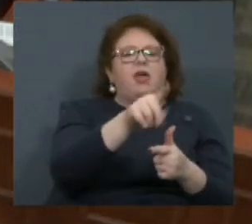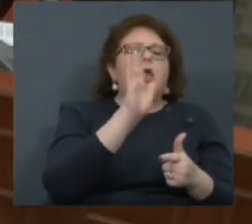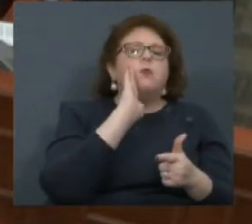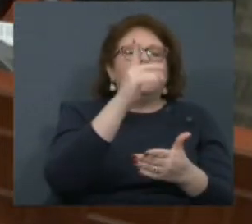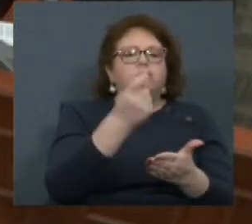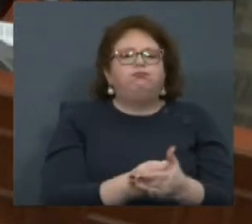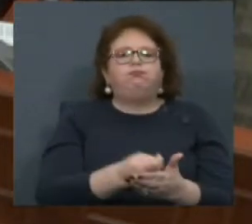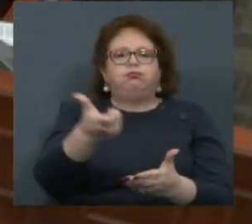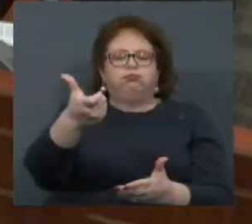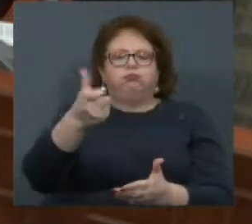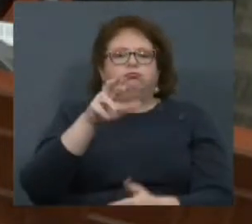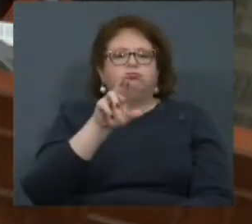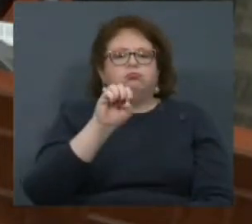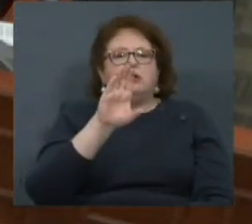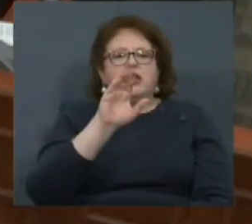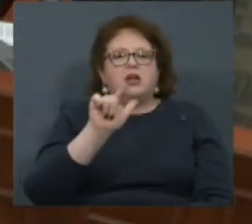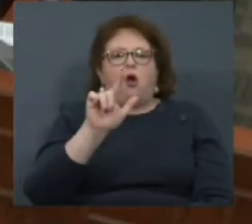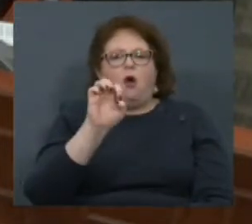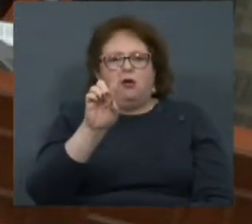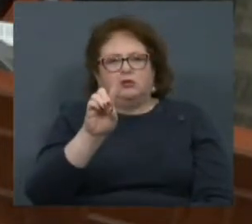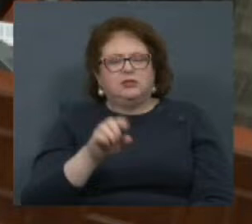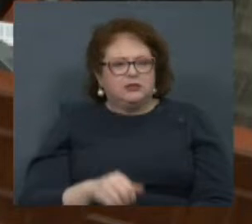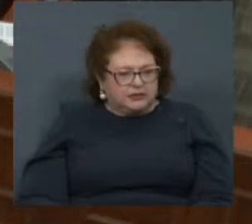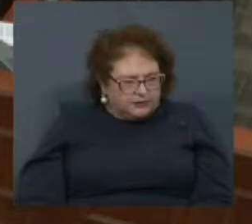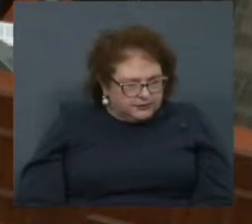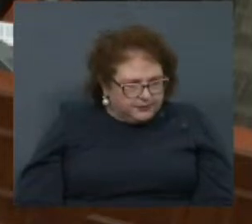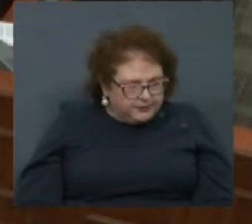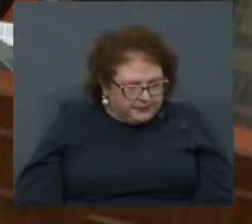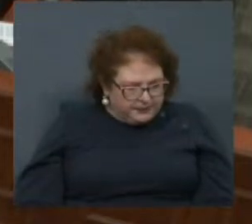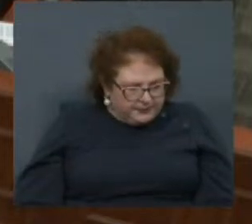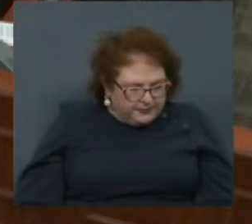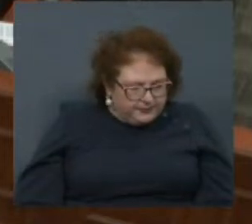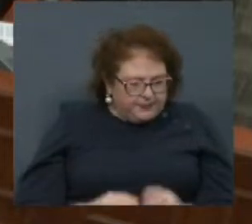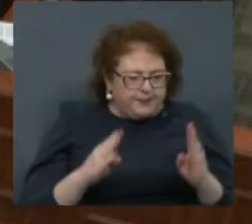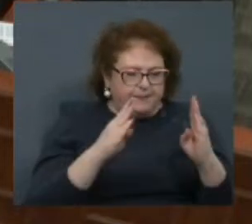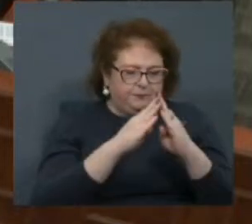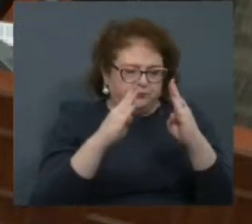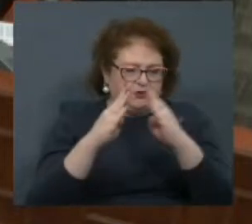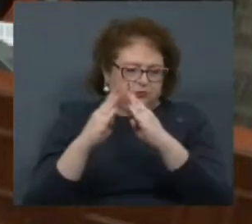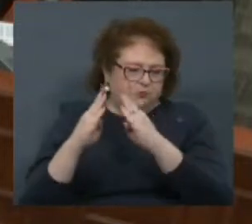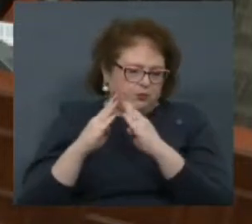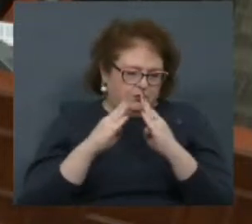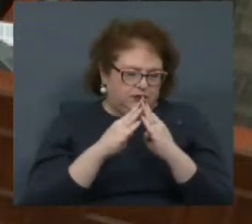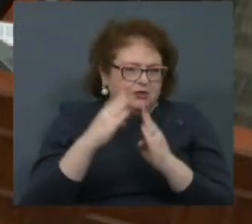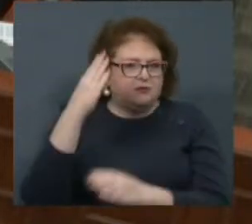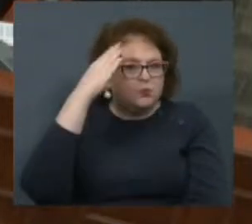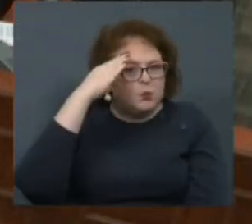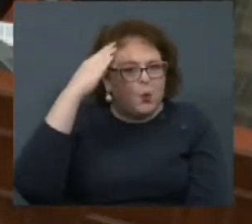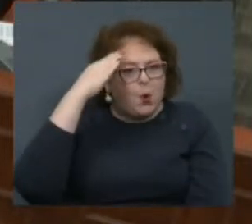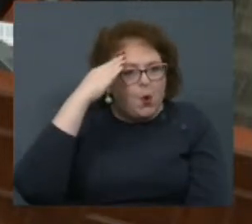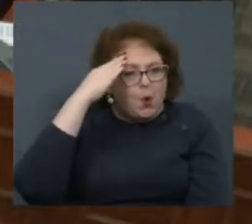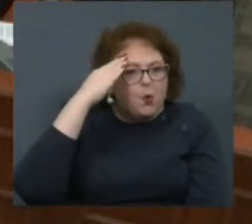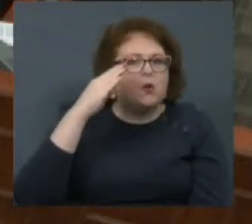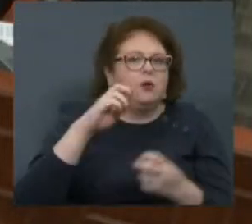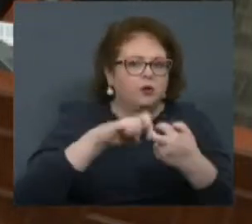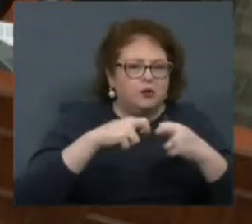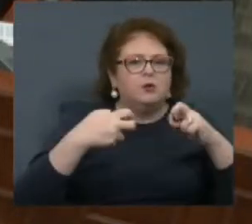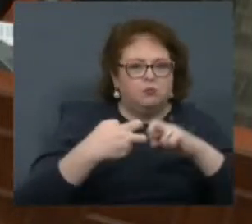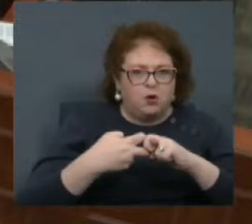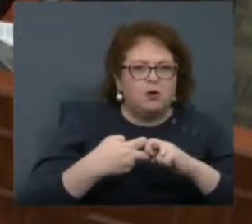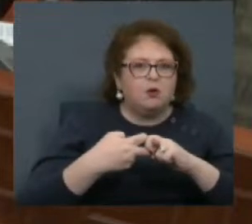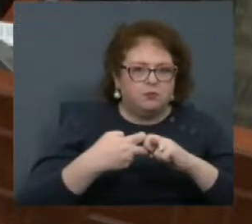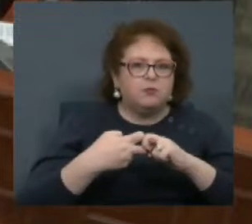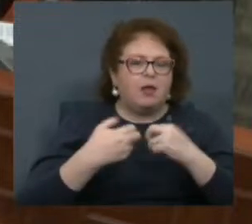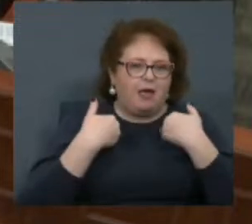So communities, obviously, I've heard from everybody here tonight, communities know their problems, and they know